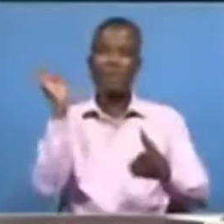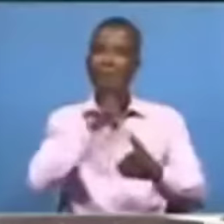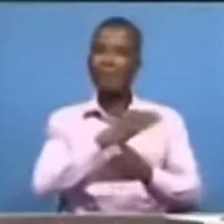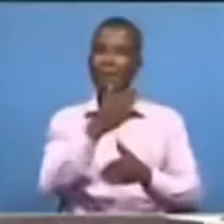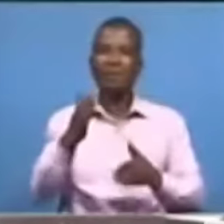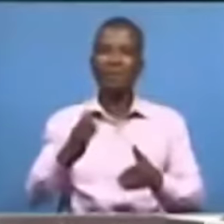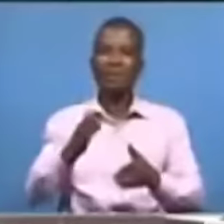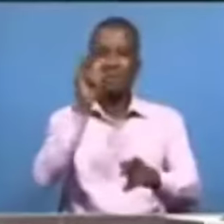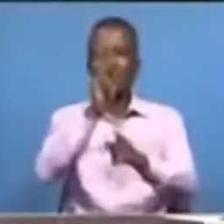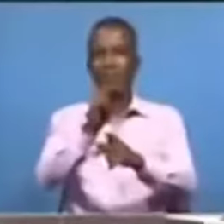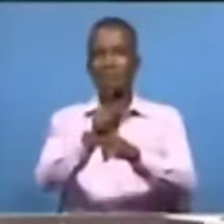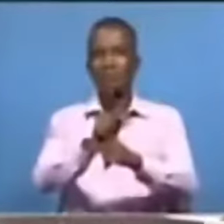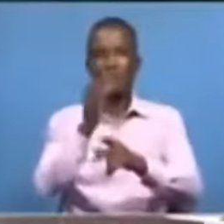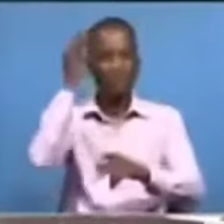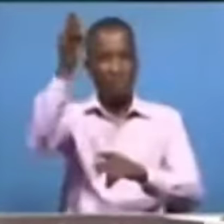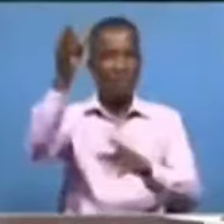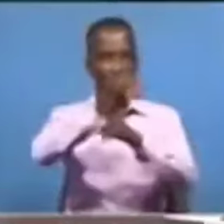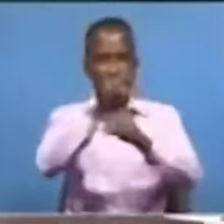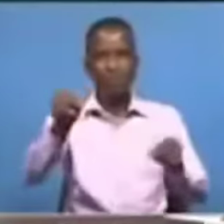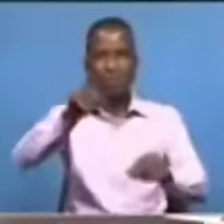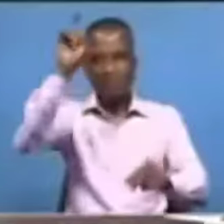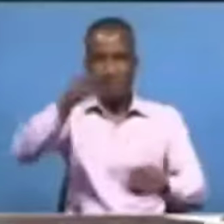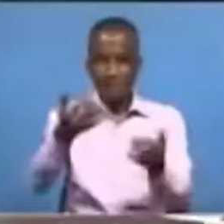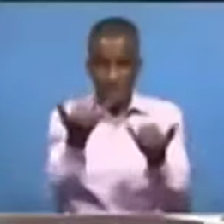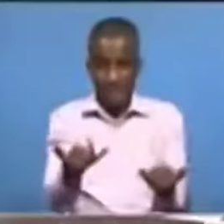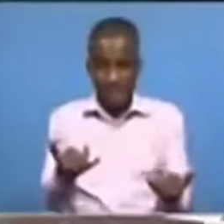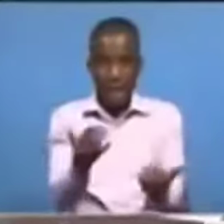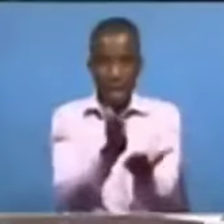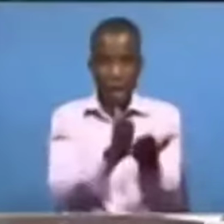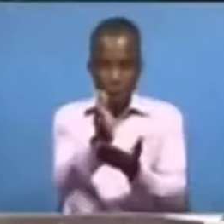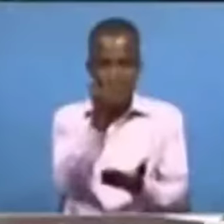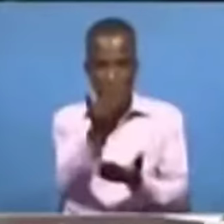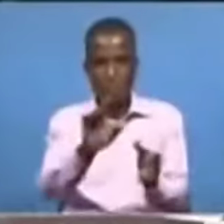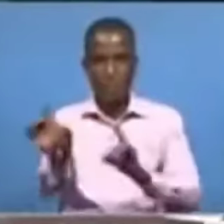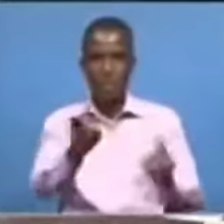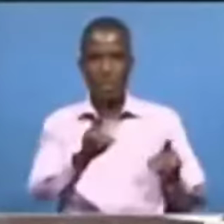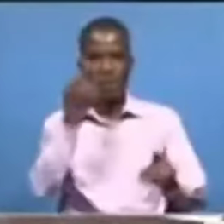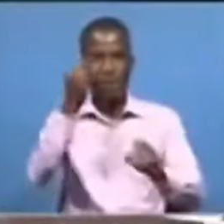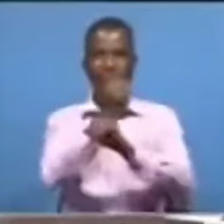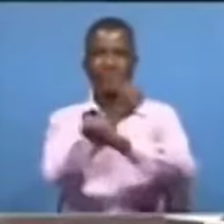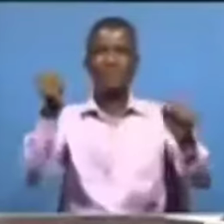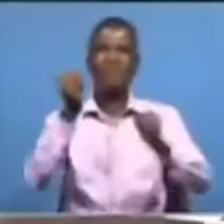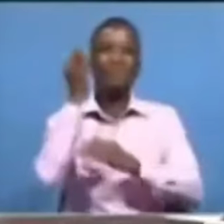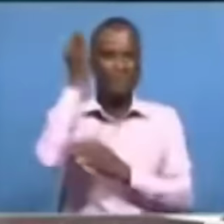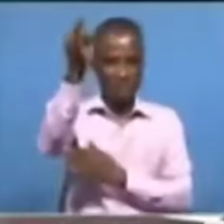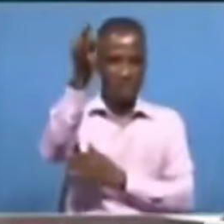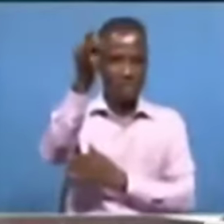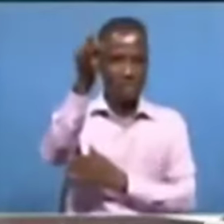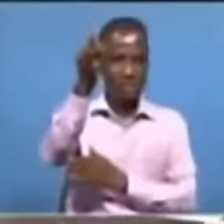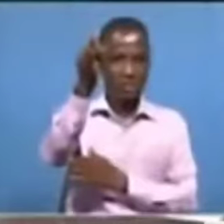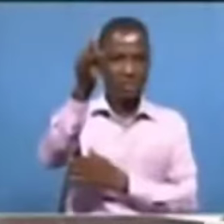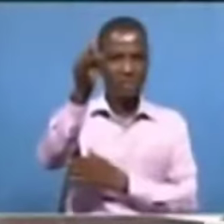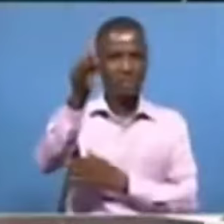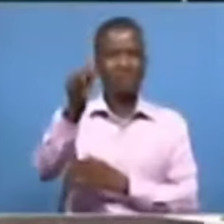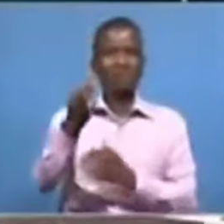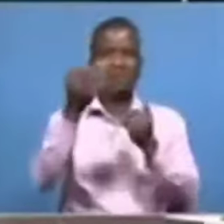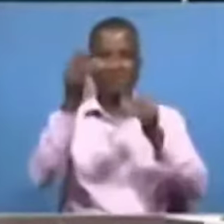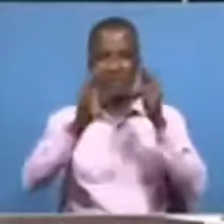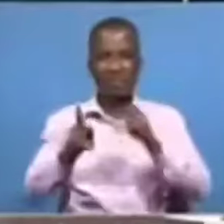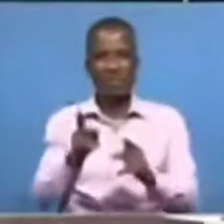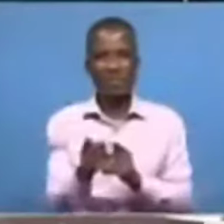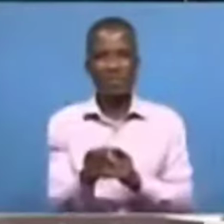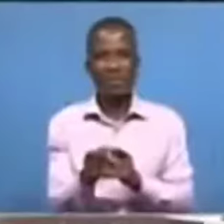set. The will of the people must always hold sway over the will of a select few. And for those who are